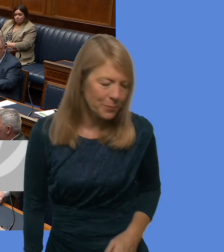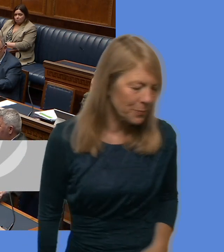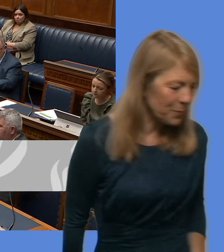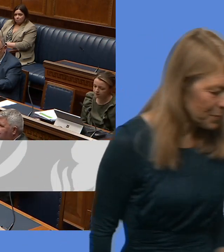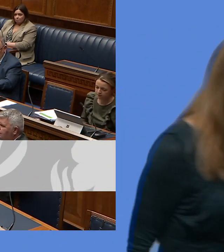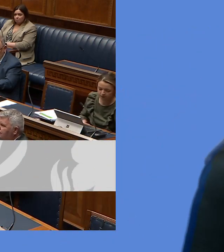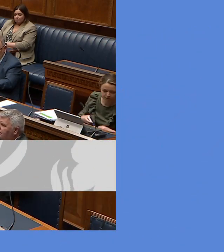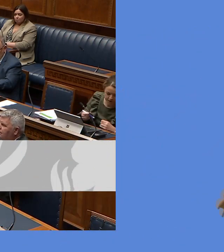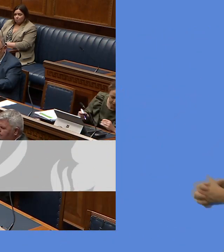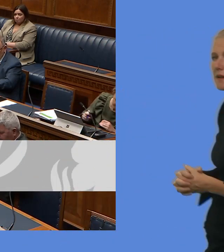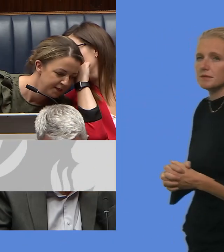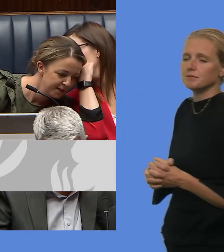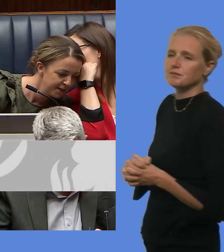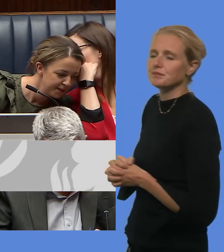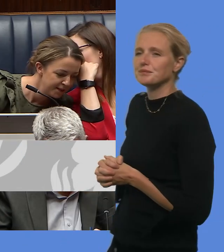Minister.